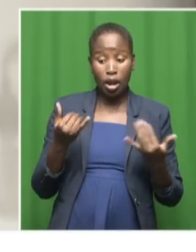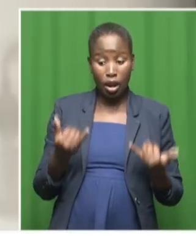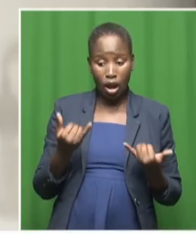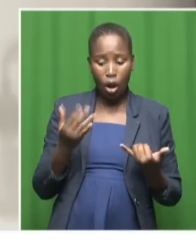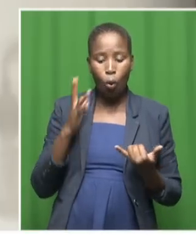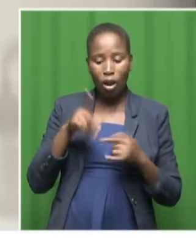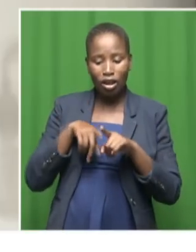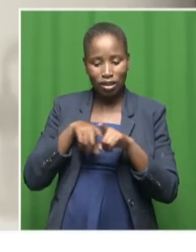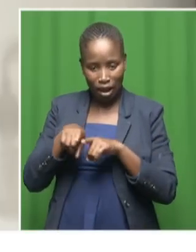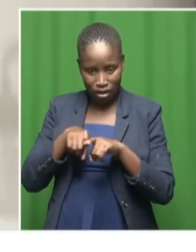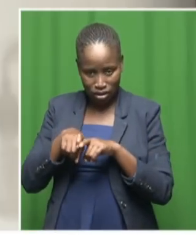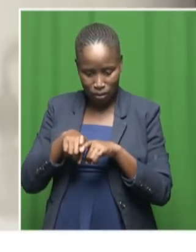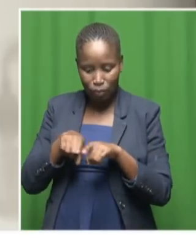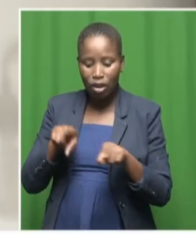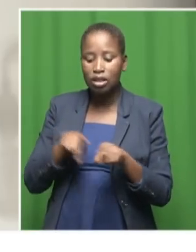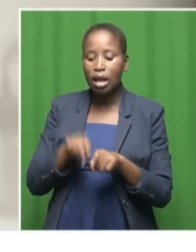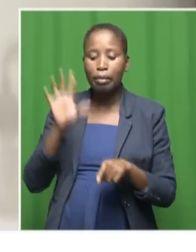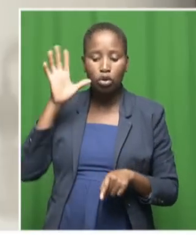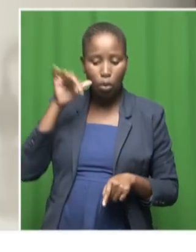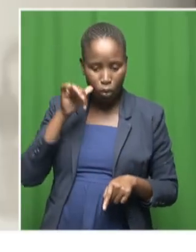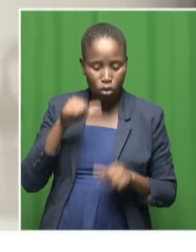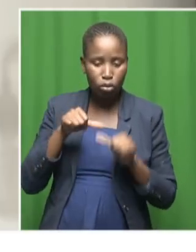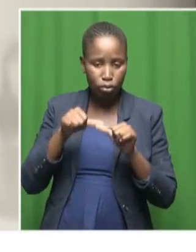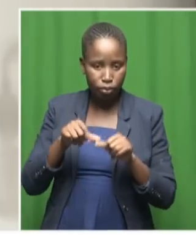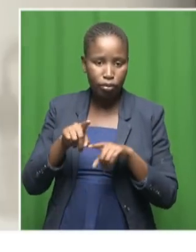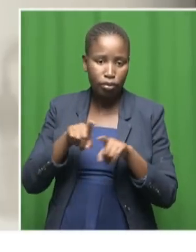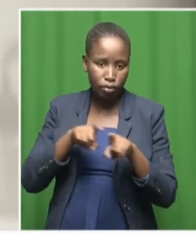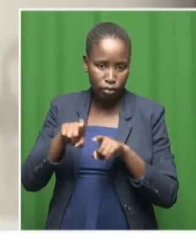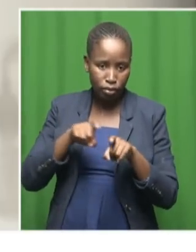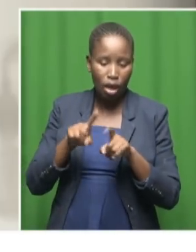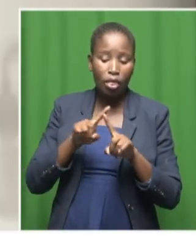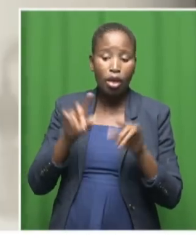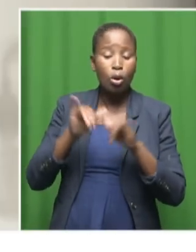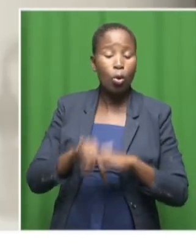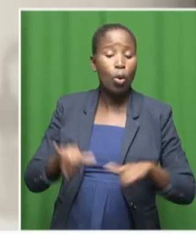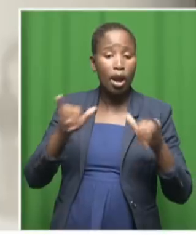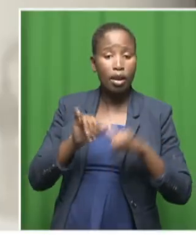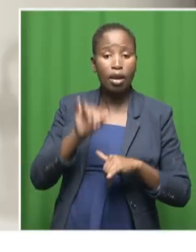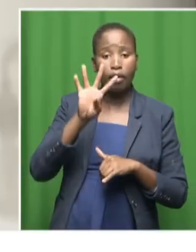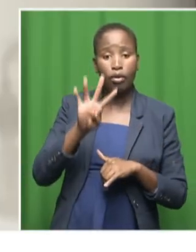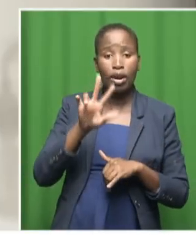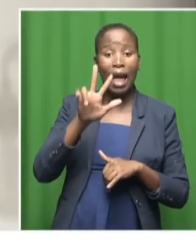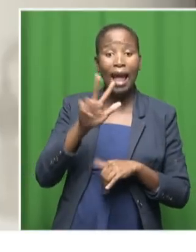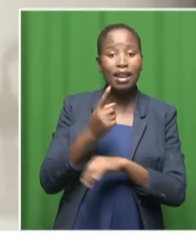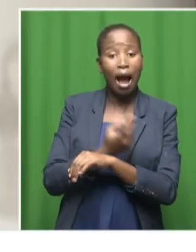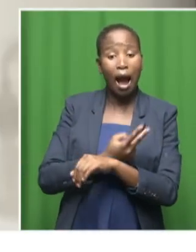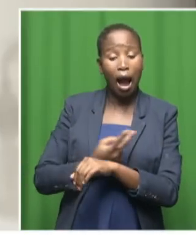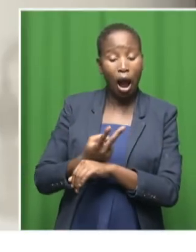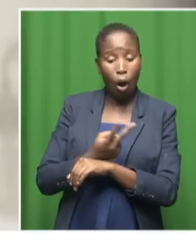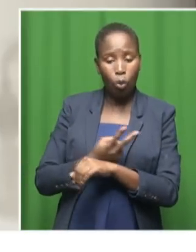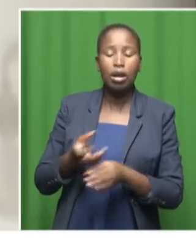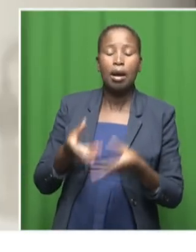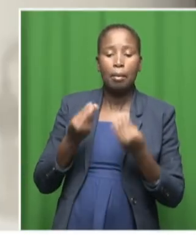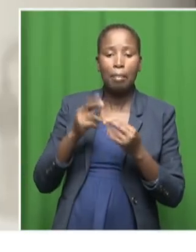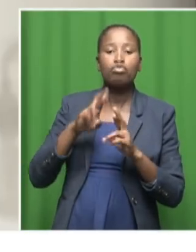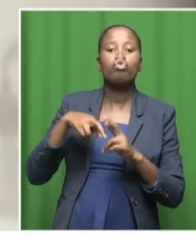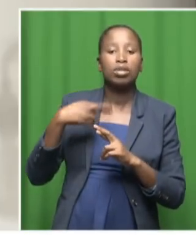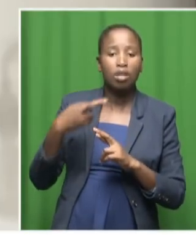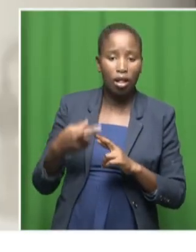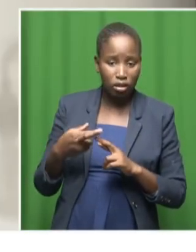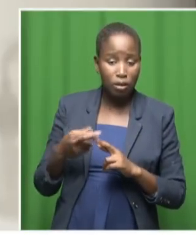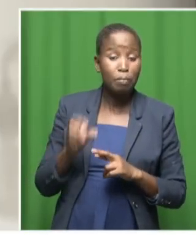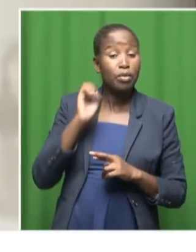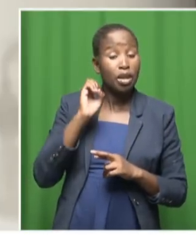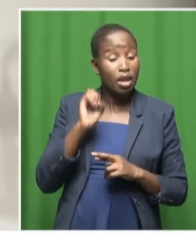will happen. And then it takes about 48 hours for us to get those results back. So I suspect that if there isn't